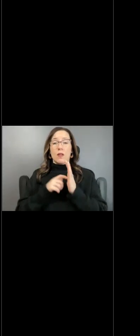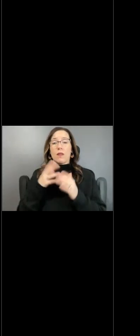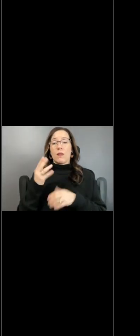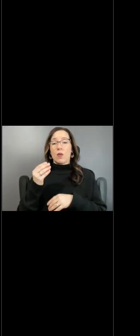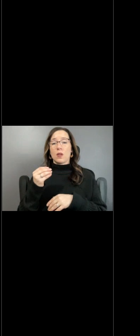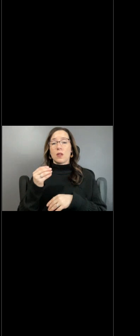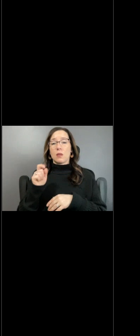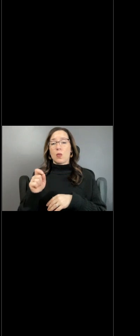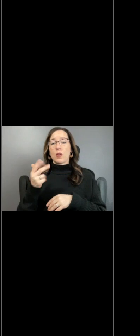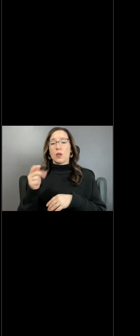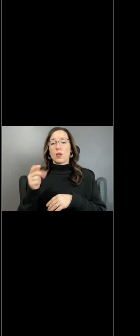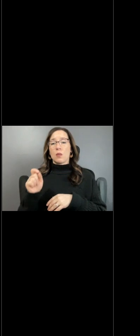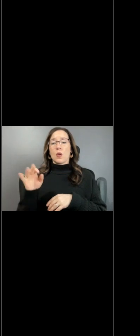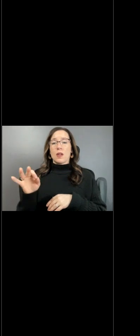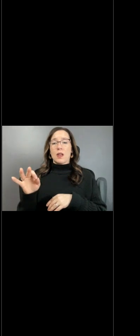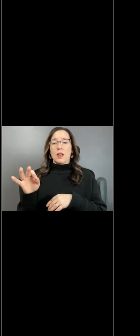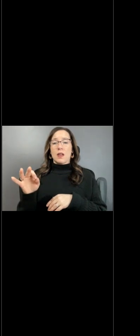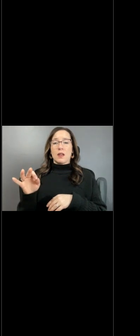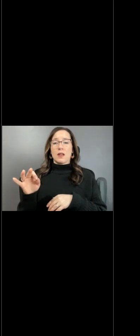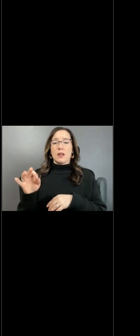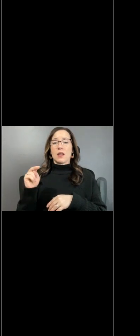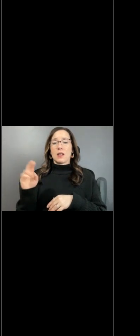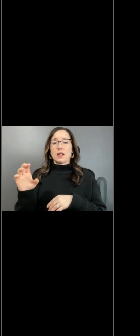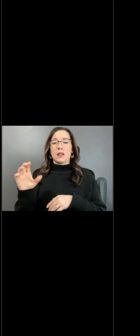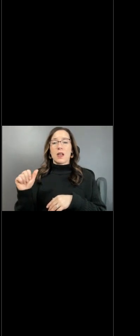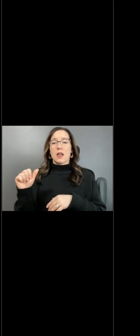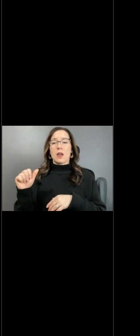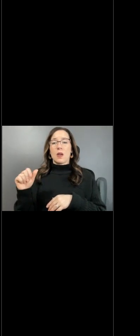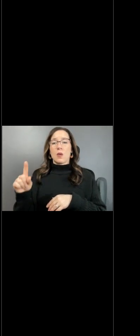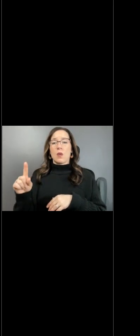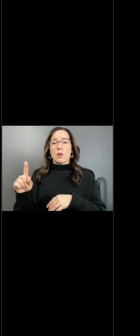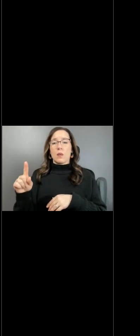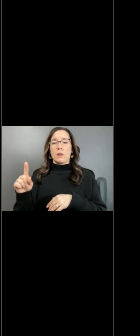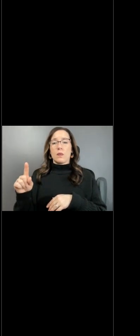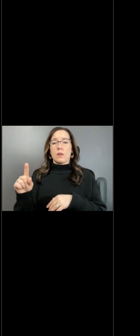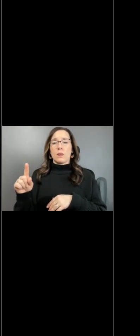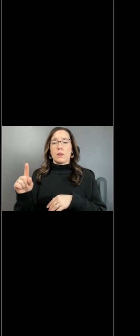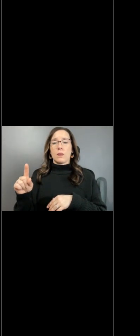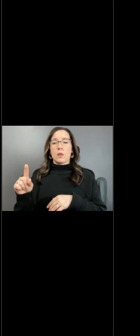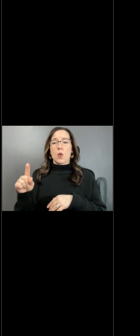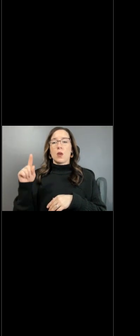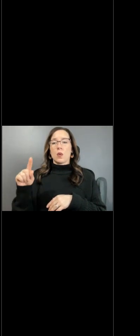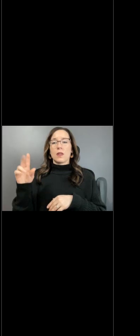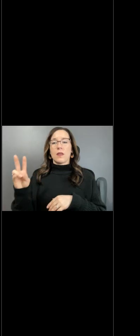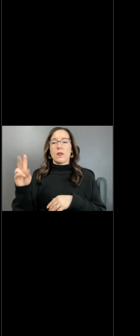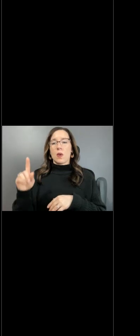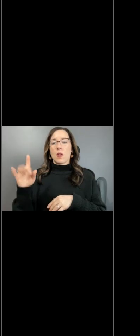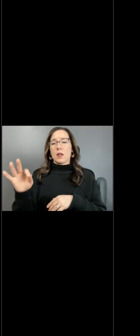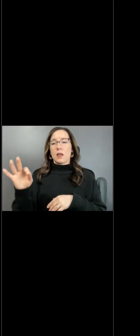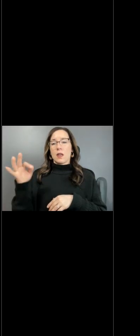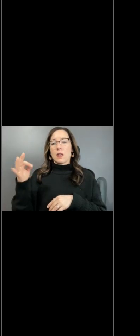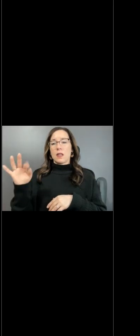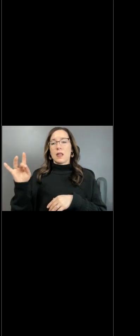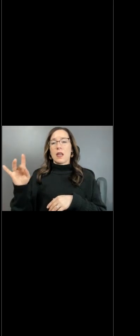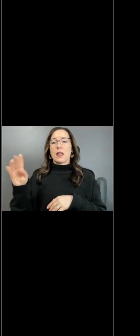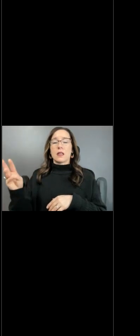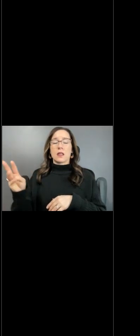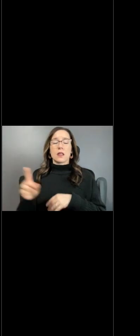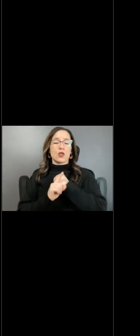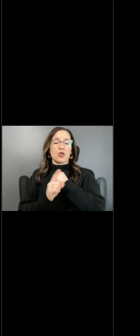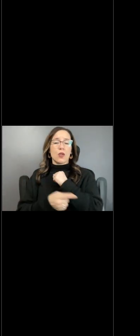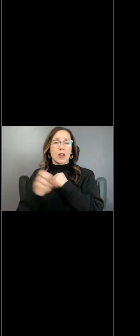4.13.9 of ANSI A117.1 1986? The trash chute